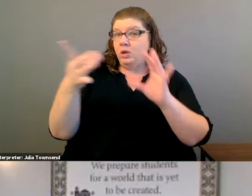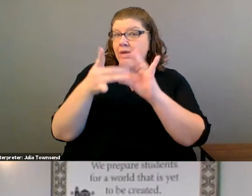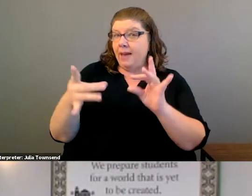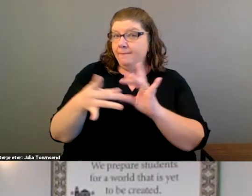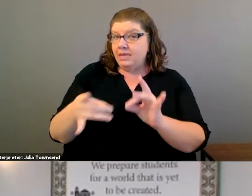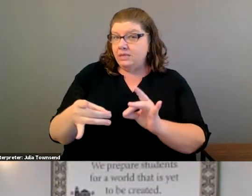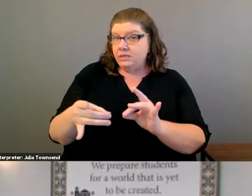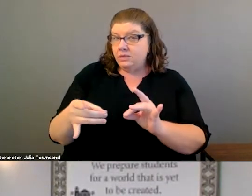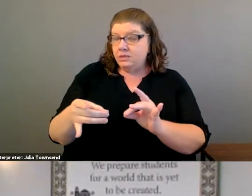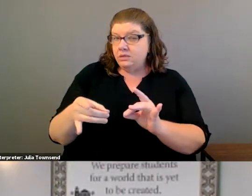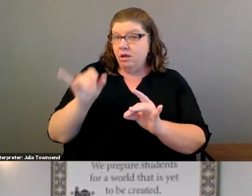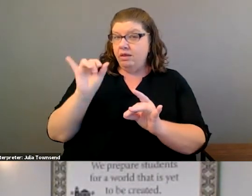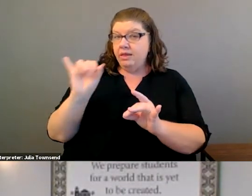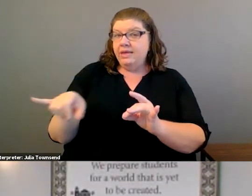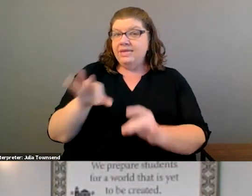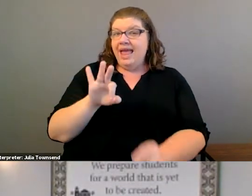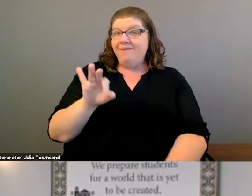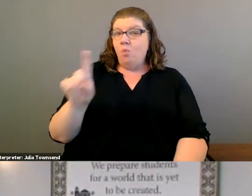this item F1.